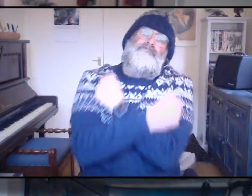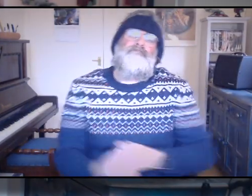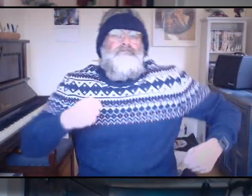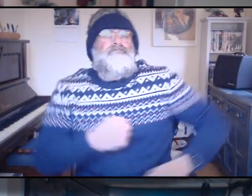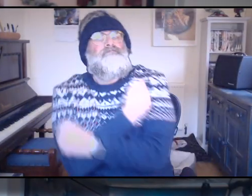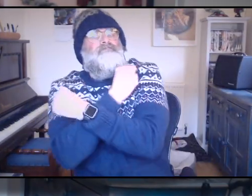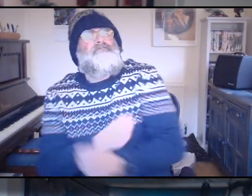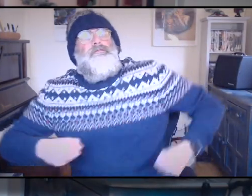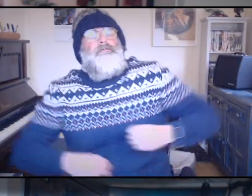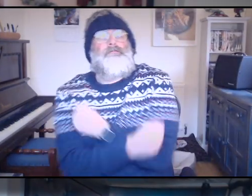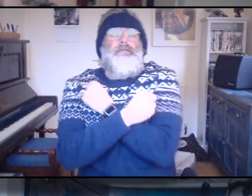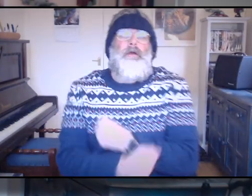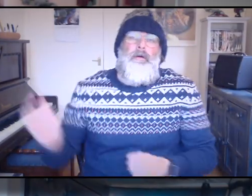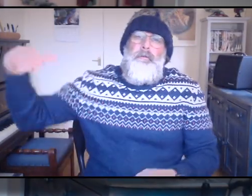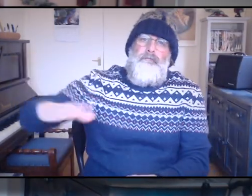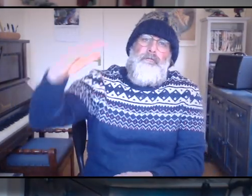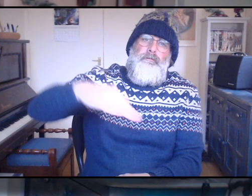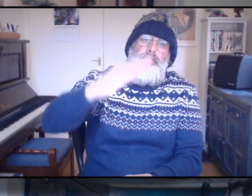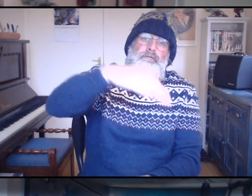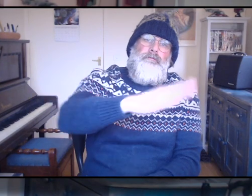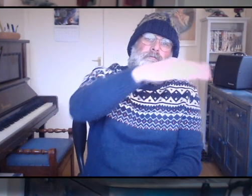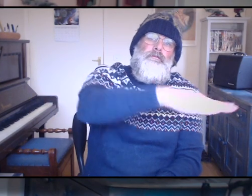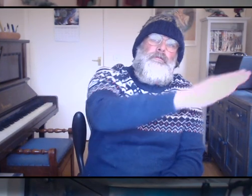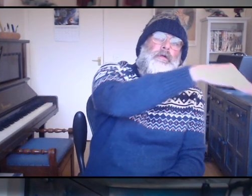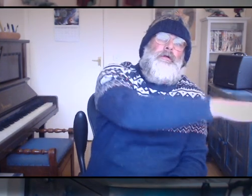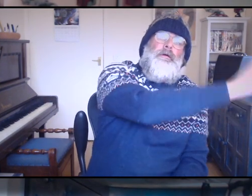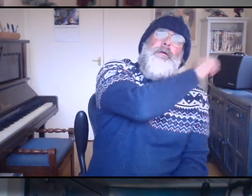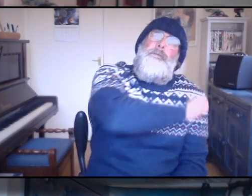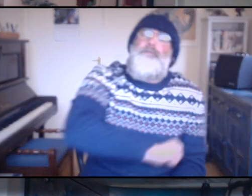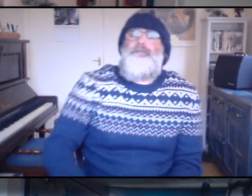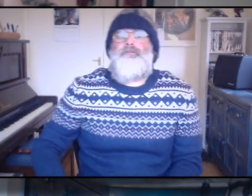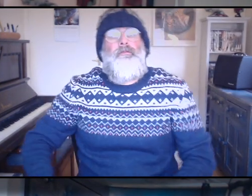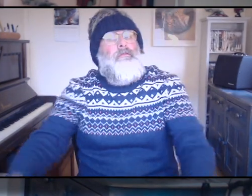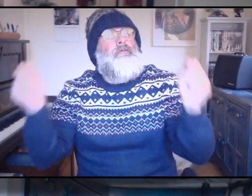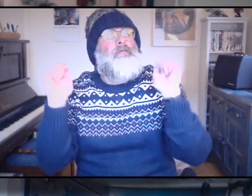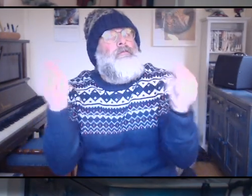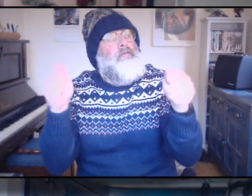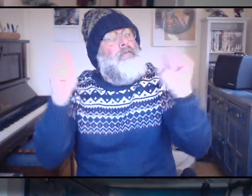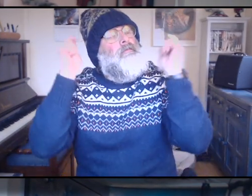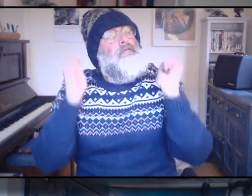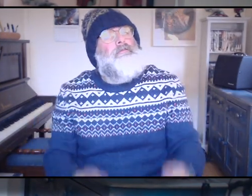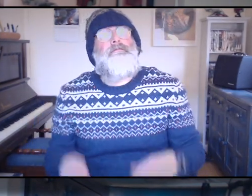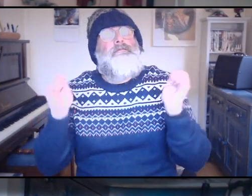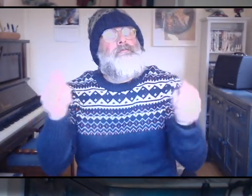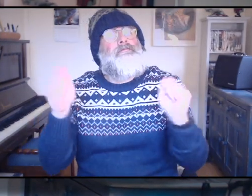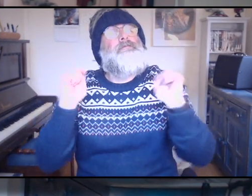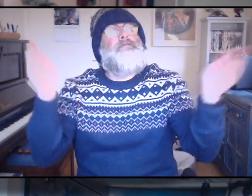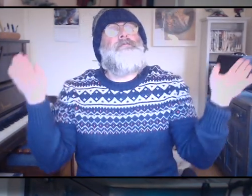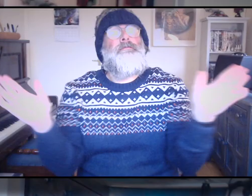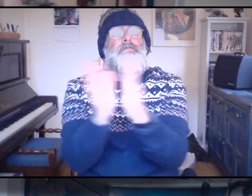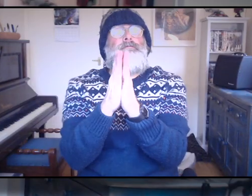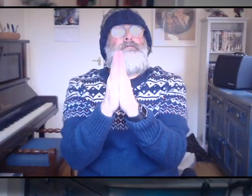hey, way, way, way. Flying in his sleigh, sleigh, sleigh, sleigh, sleigh. Jingle bells,